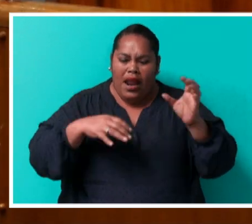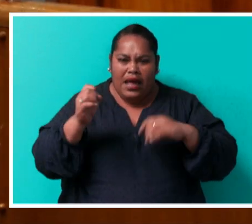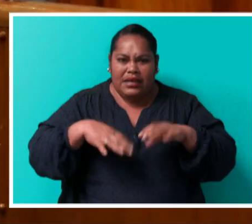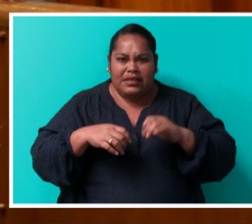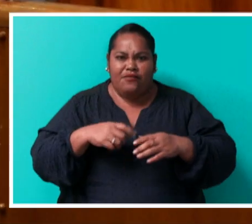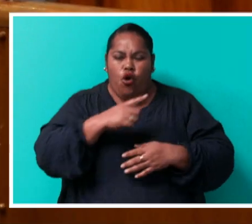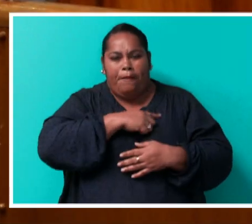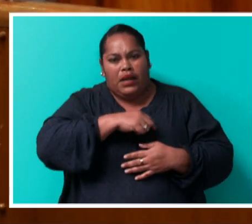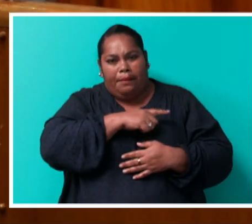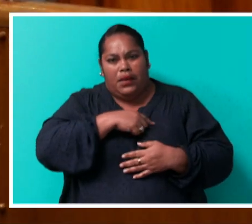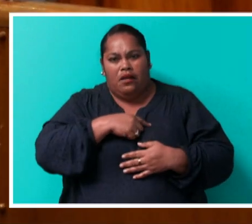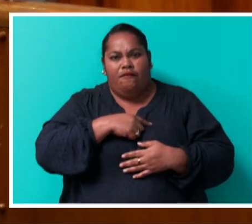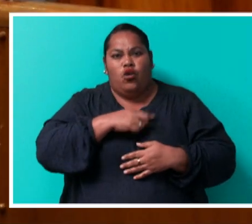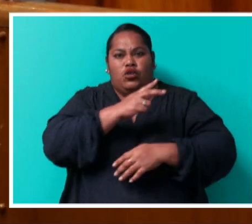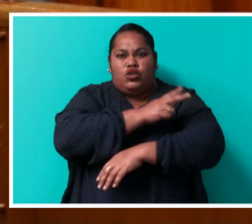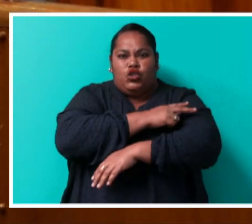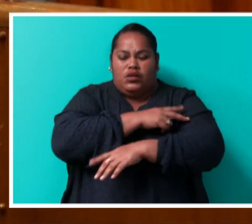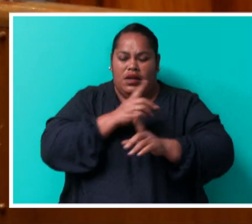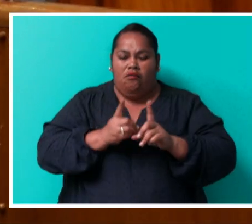peace, security, and development.